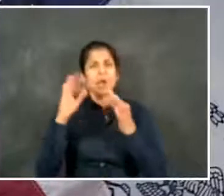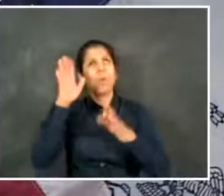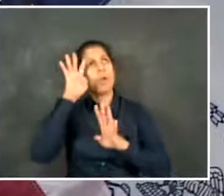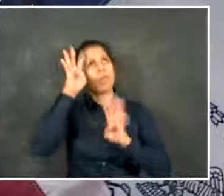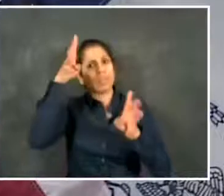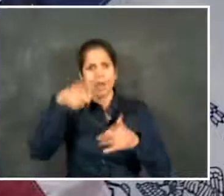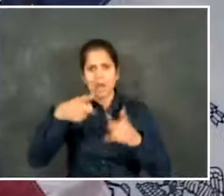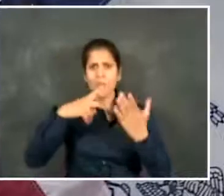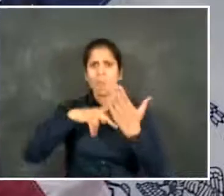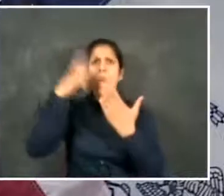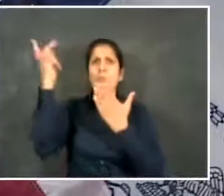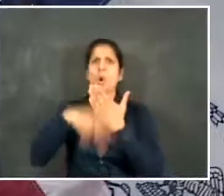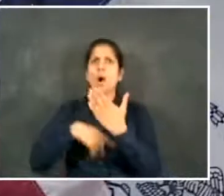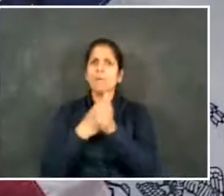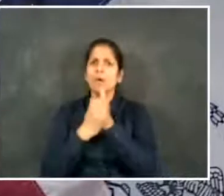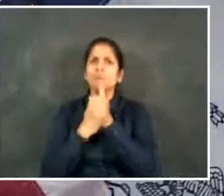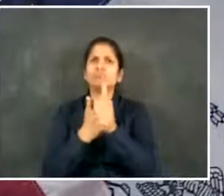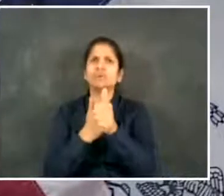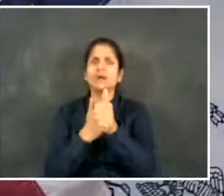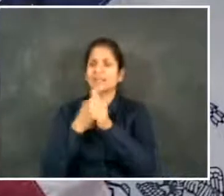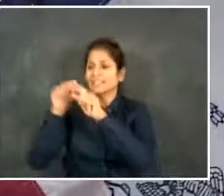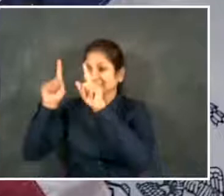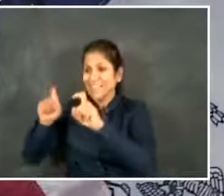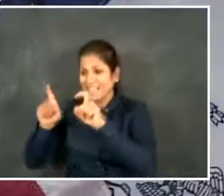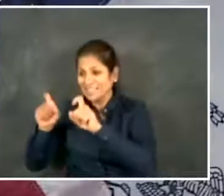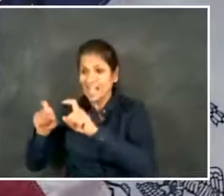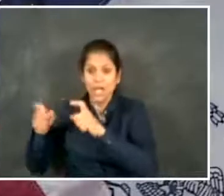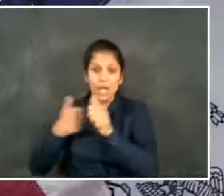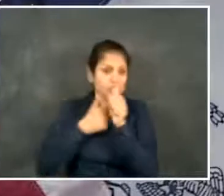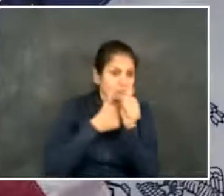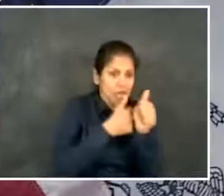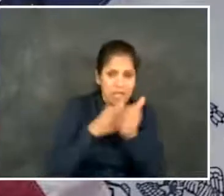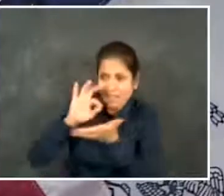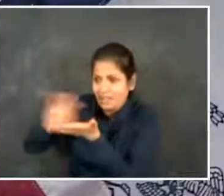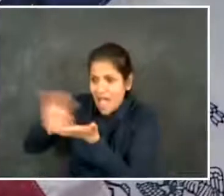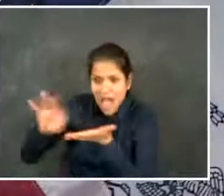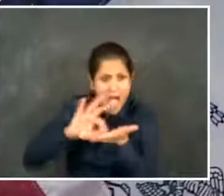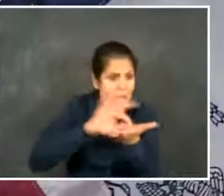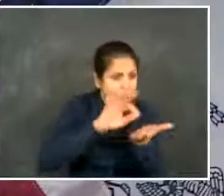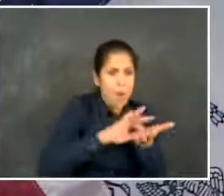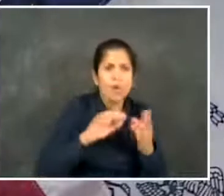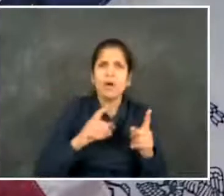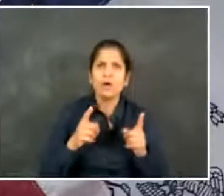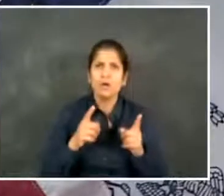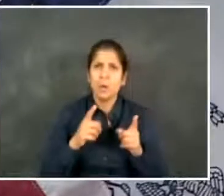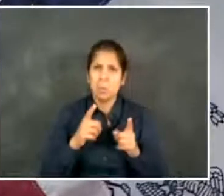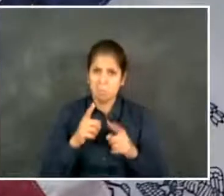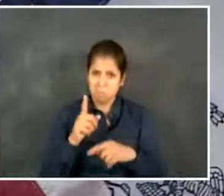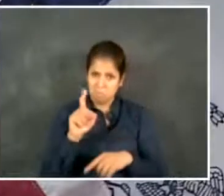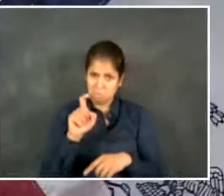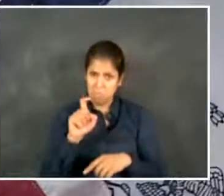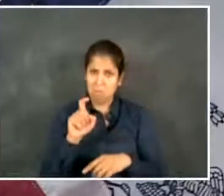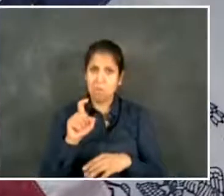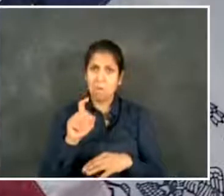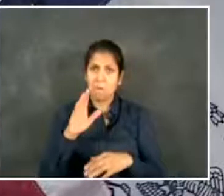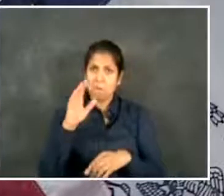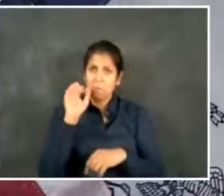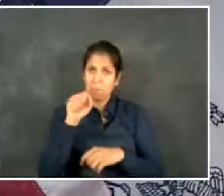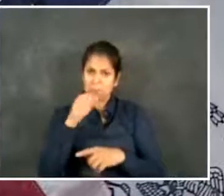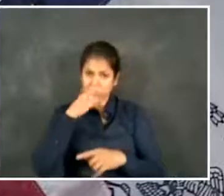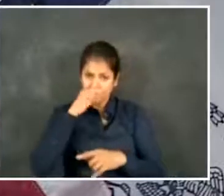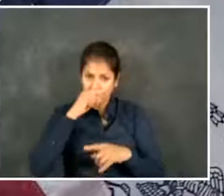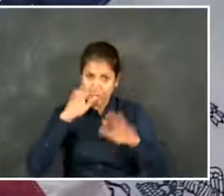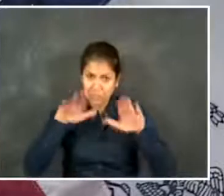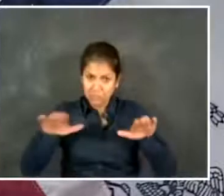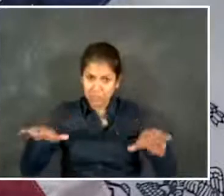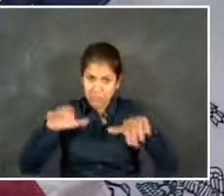these groups point to that and say, particularly on the older spectrum, that many of the SYEP participants could actually take up this work